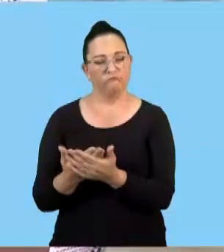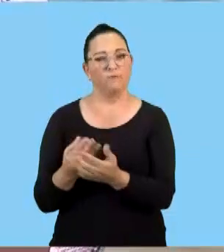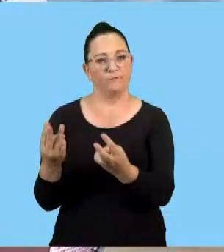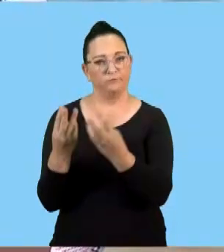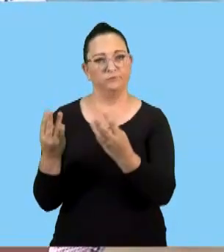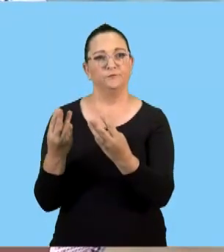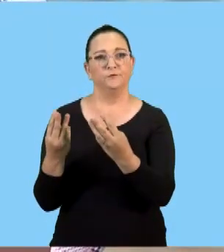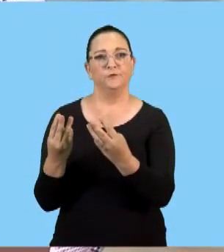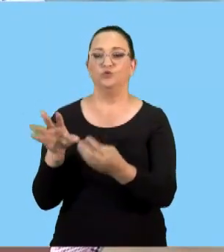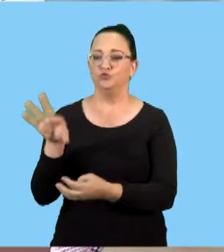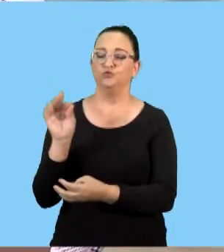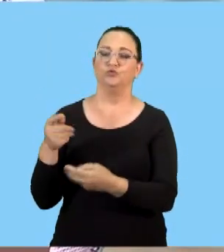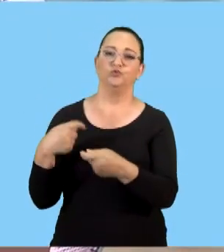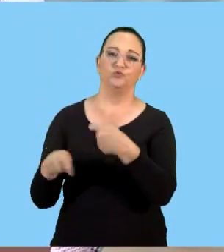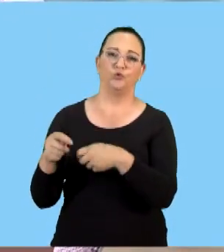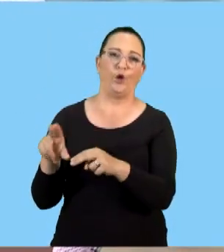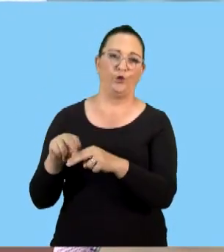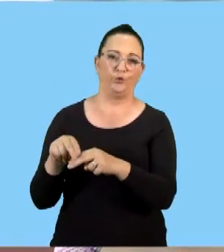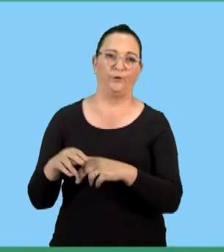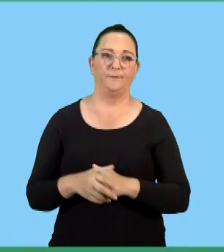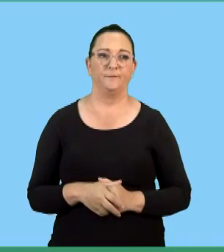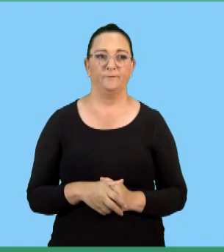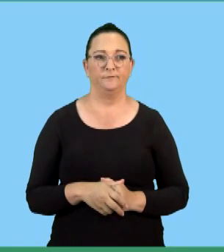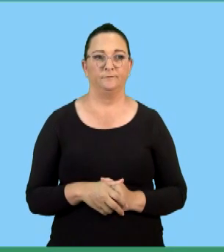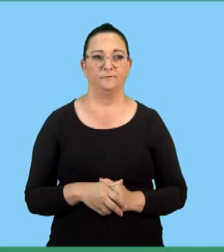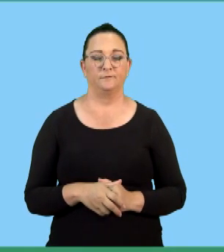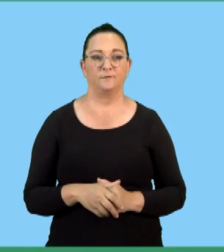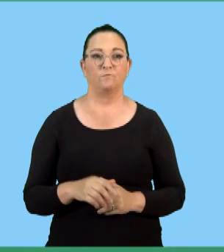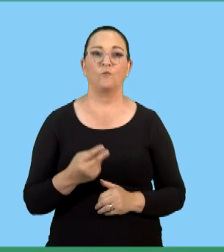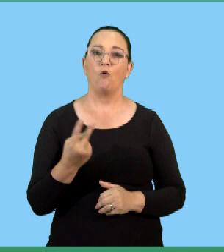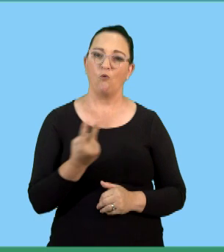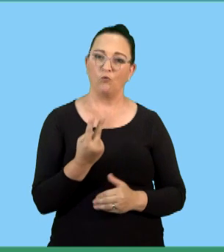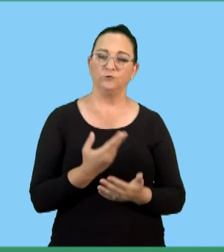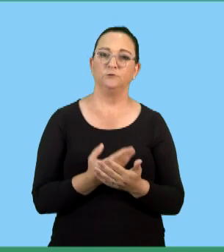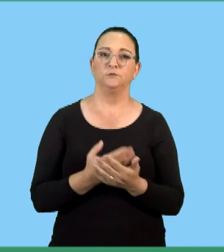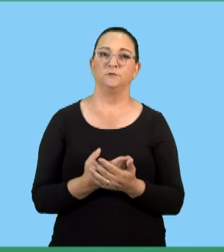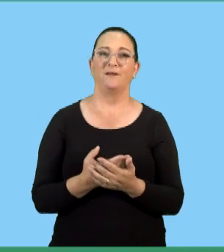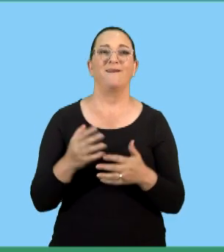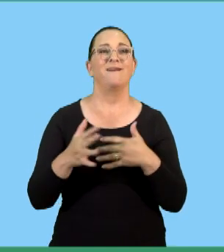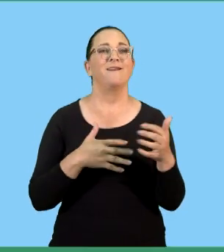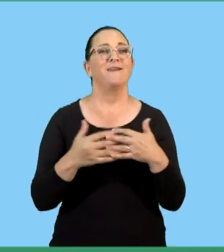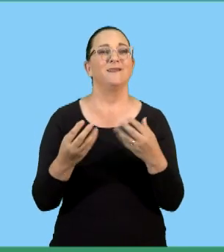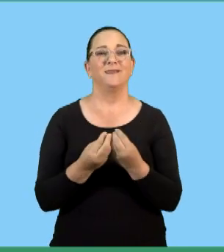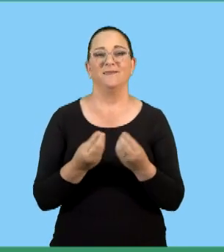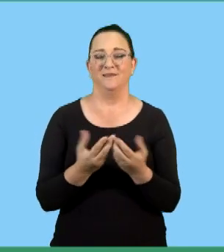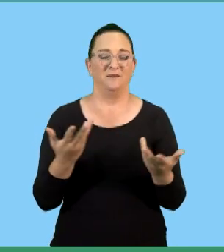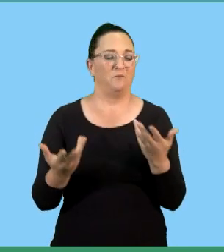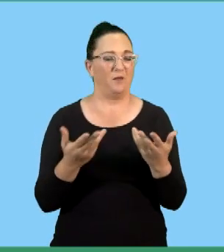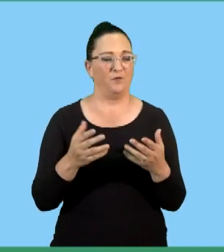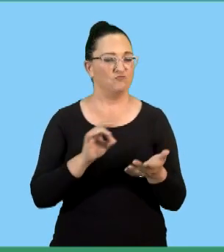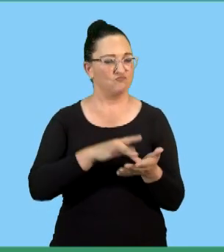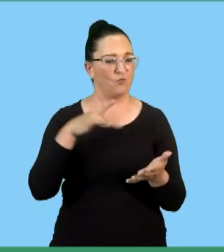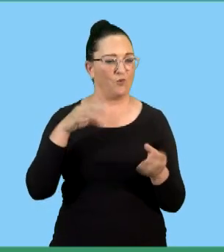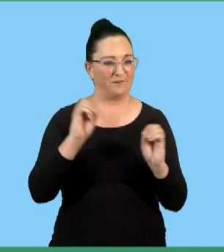union of their choice. You don't have to choose for them. Employees have the right to refer any unresolved